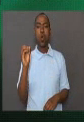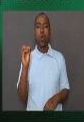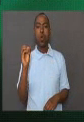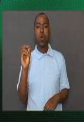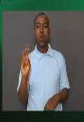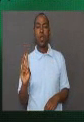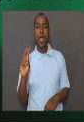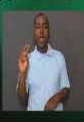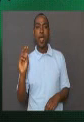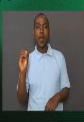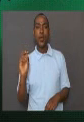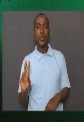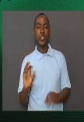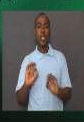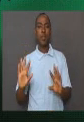true.